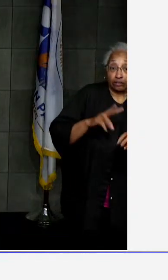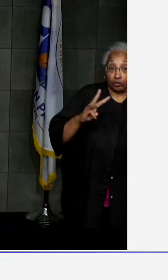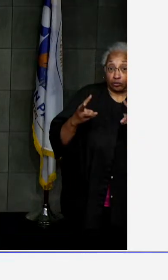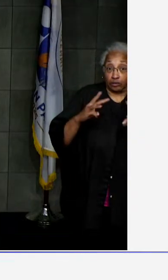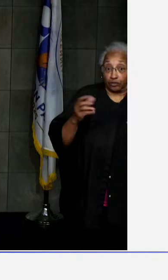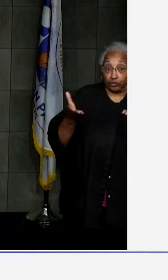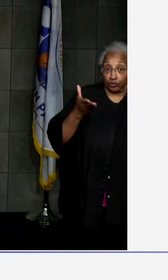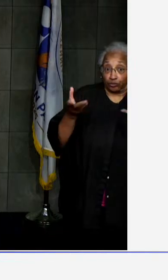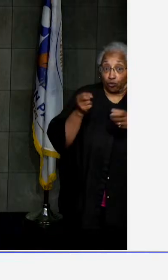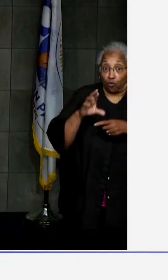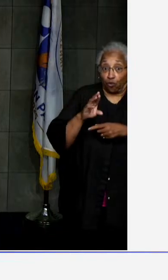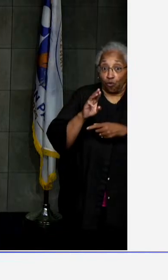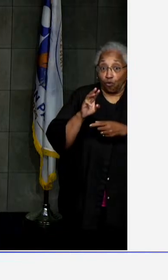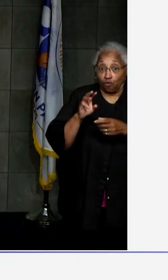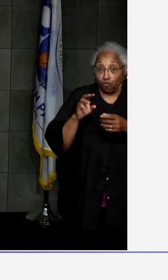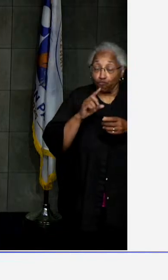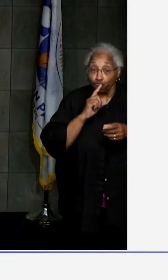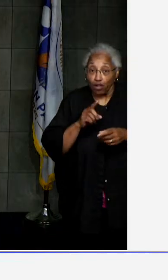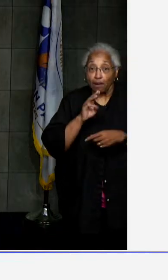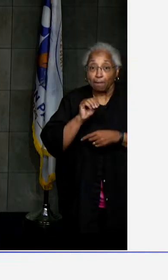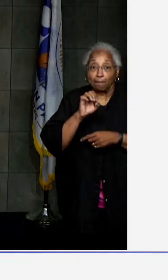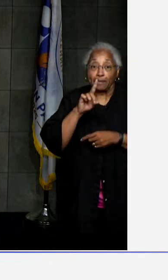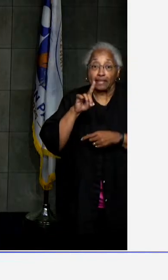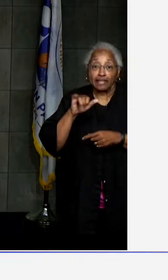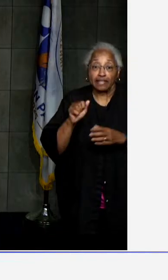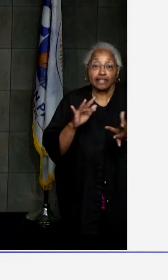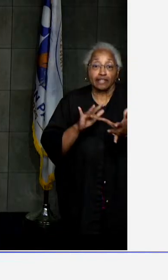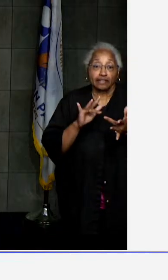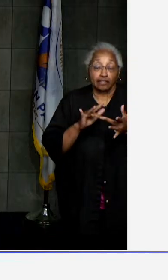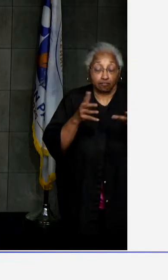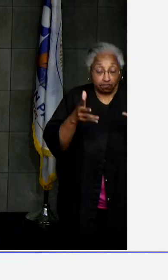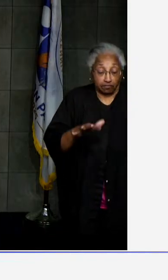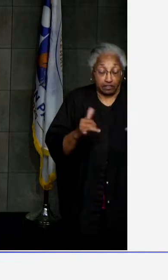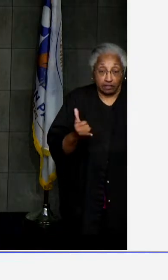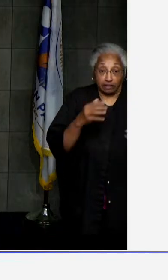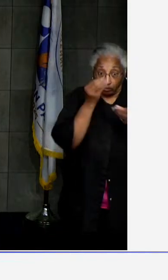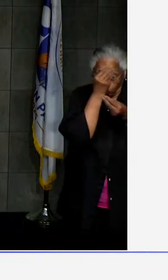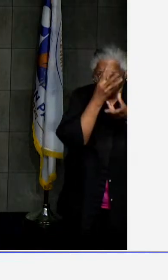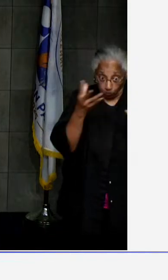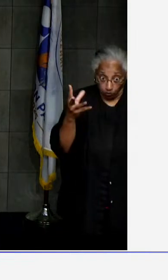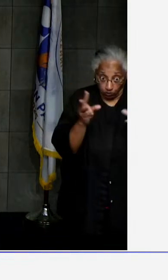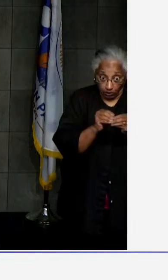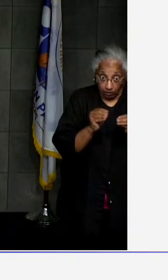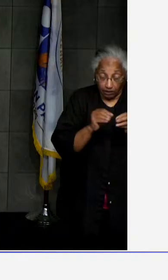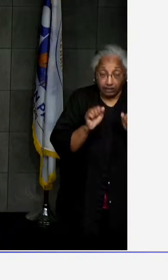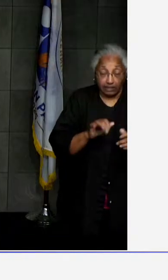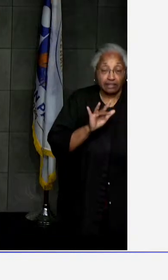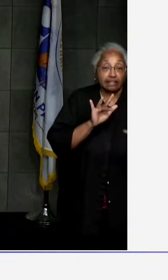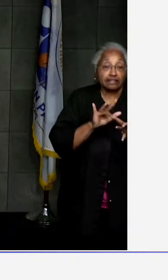are the media contacts for today's event. At the conclusion of this news conference, they can be reached at